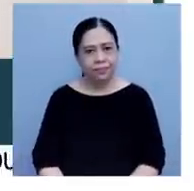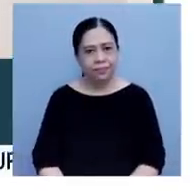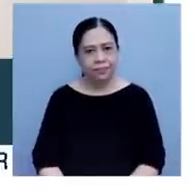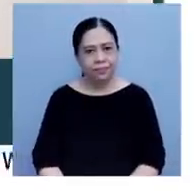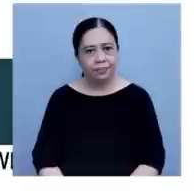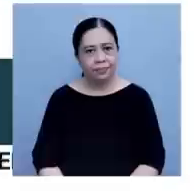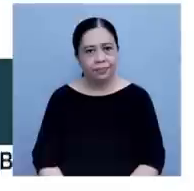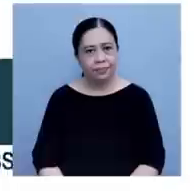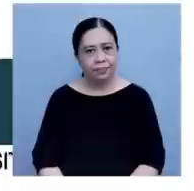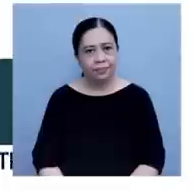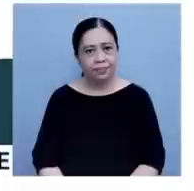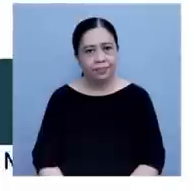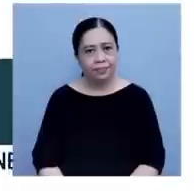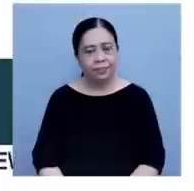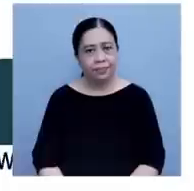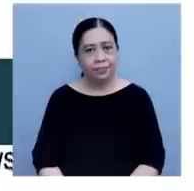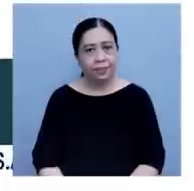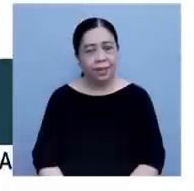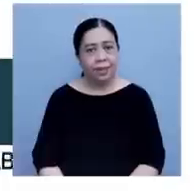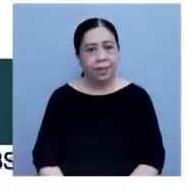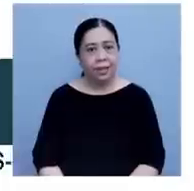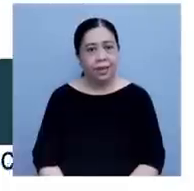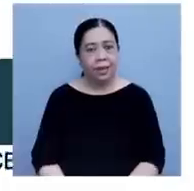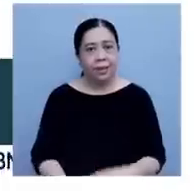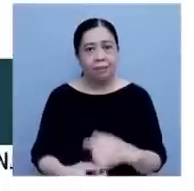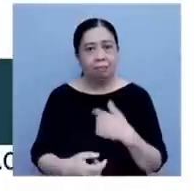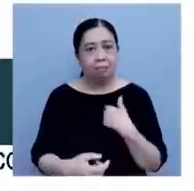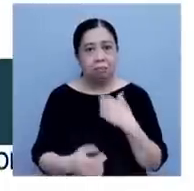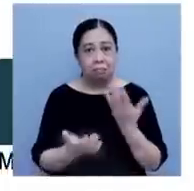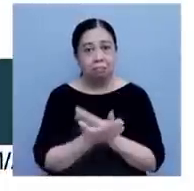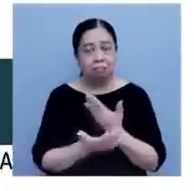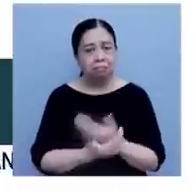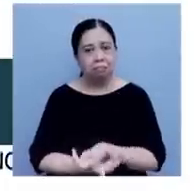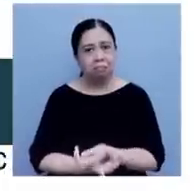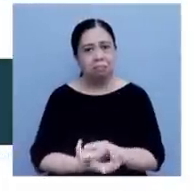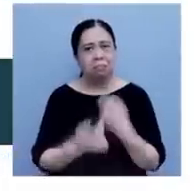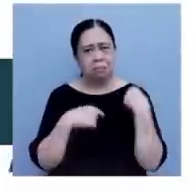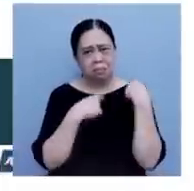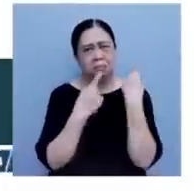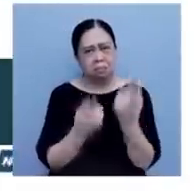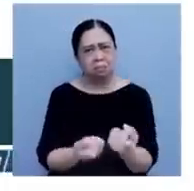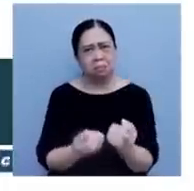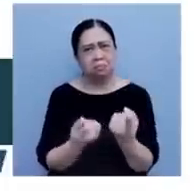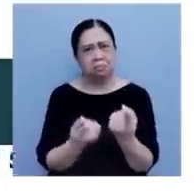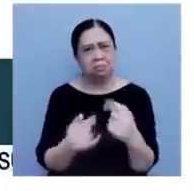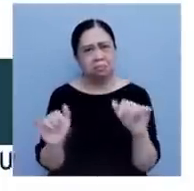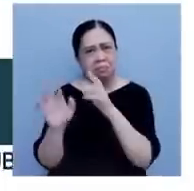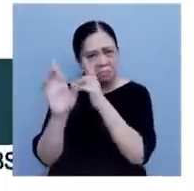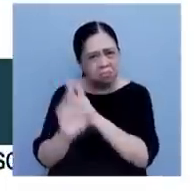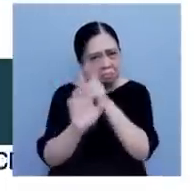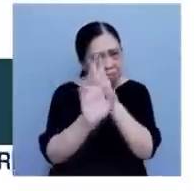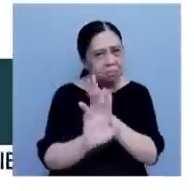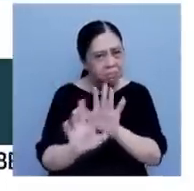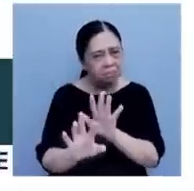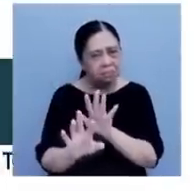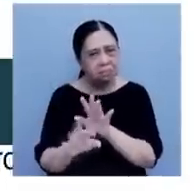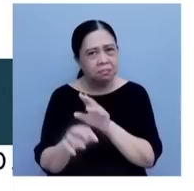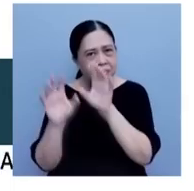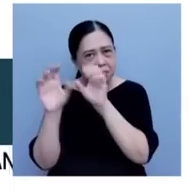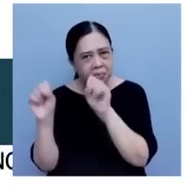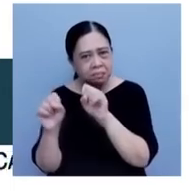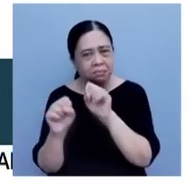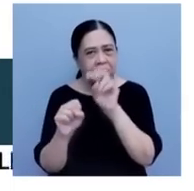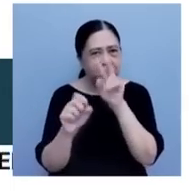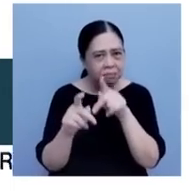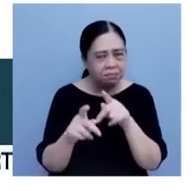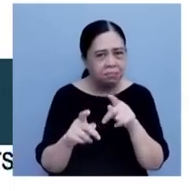This is something that we did not invent. It's been there for a long time, and there's a reason for why we do